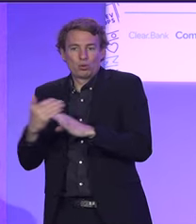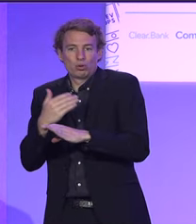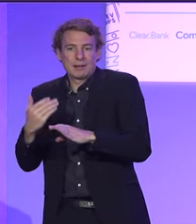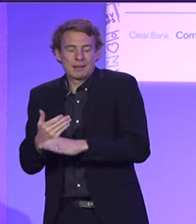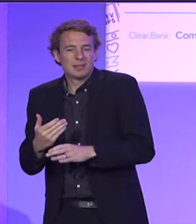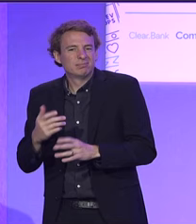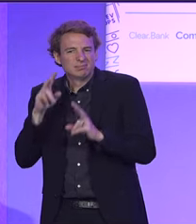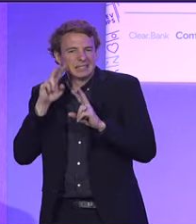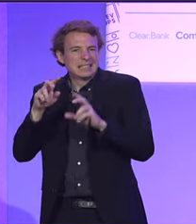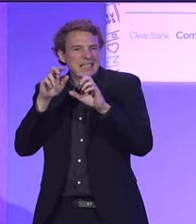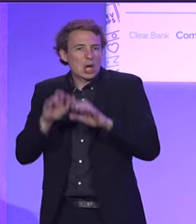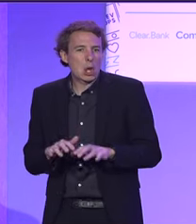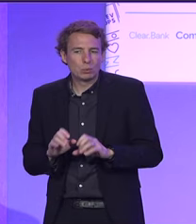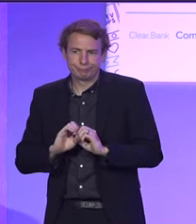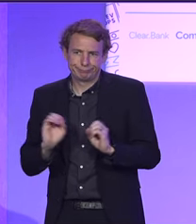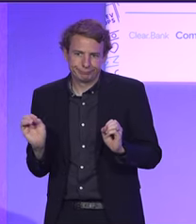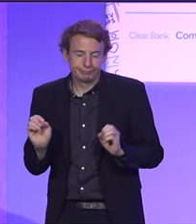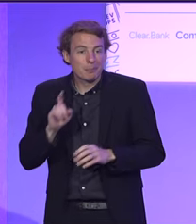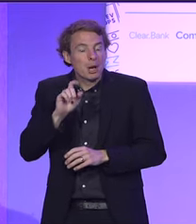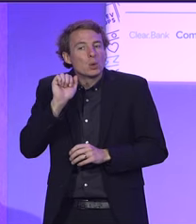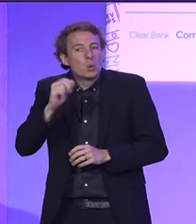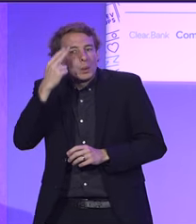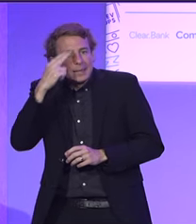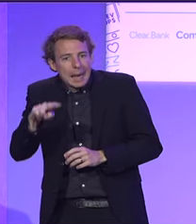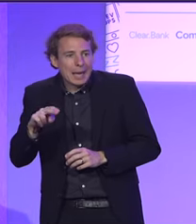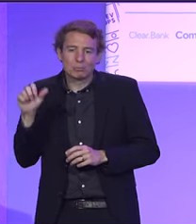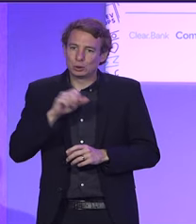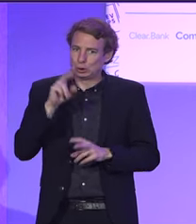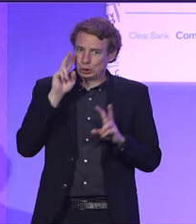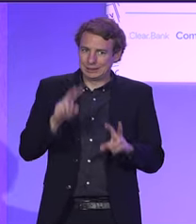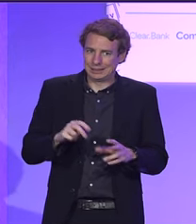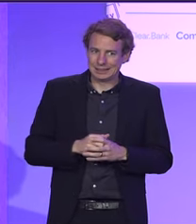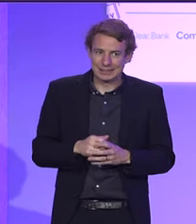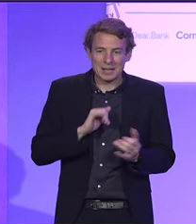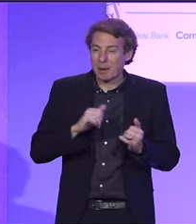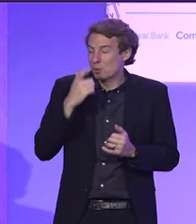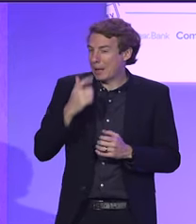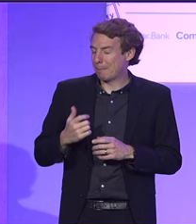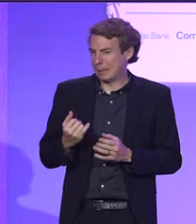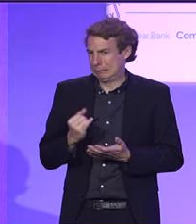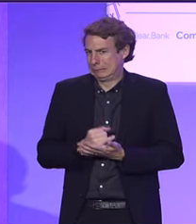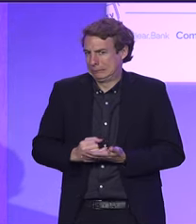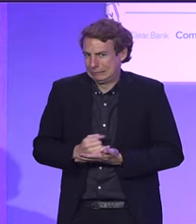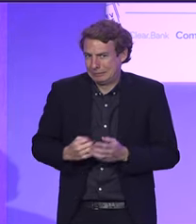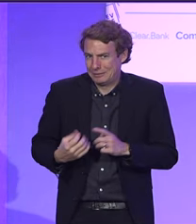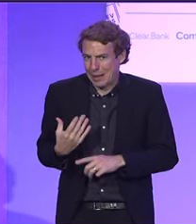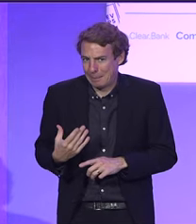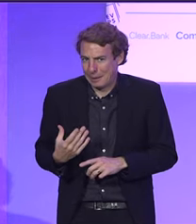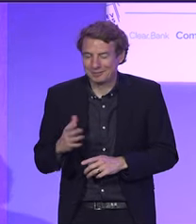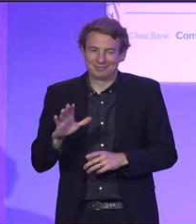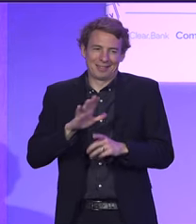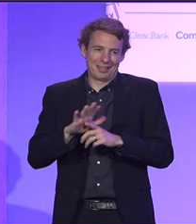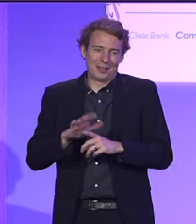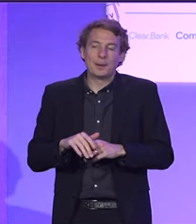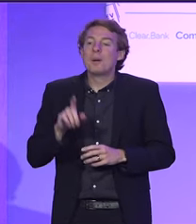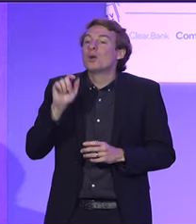hearing your name. Funny enough, you actually don't need to be a very good developer, no, I'm joking, if people know your name, but you'll start to realize that growing your brand